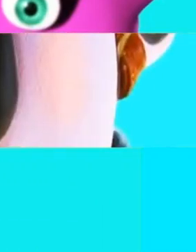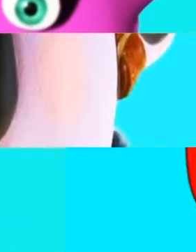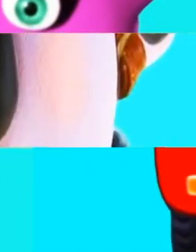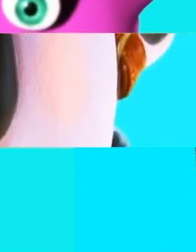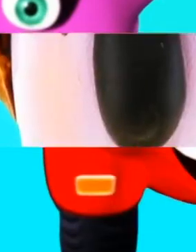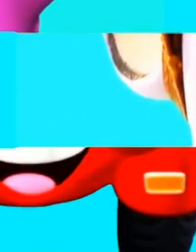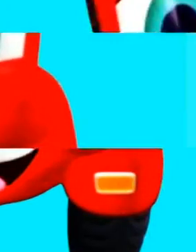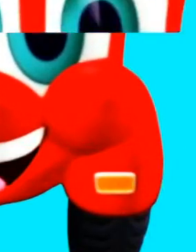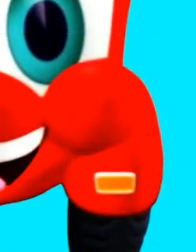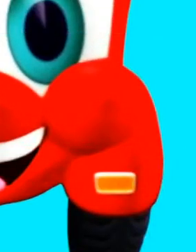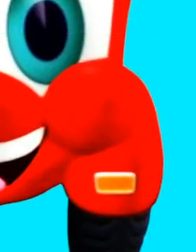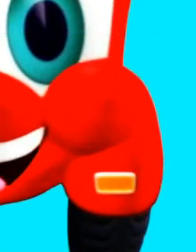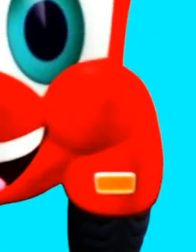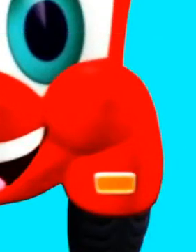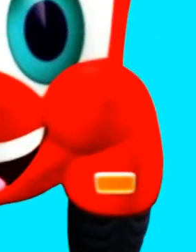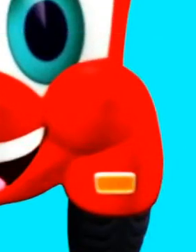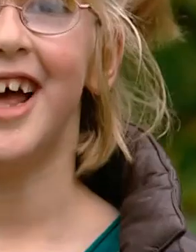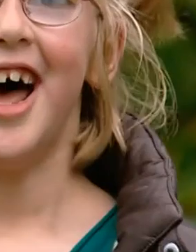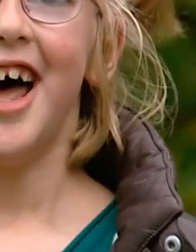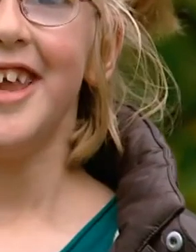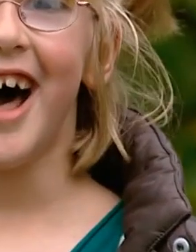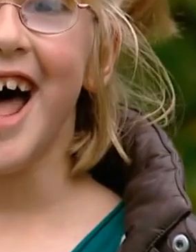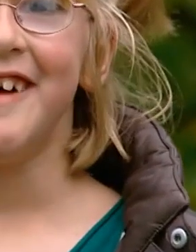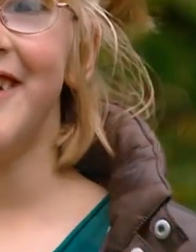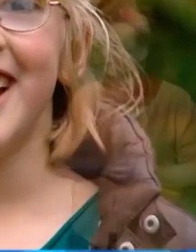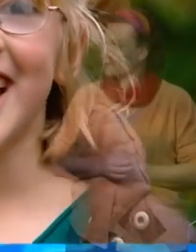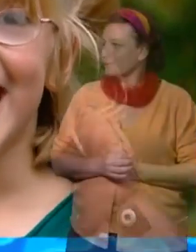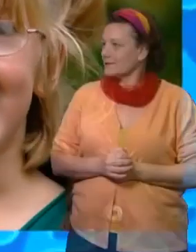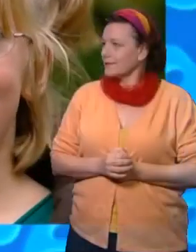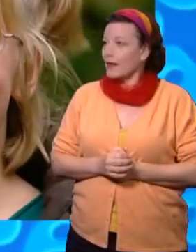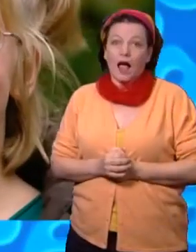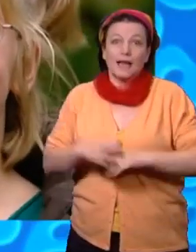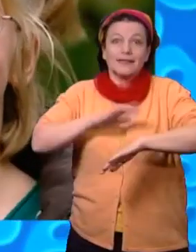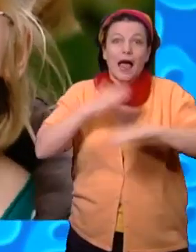Higgly house.